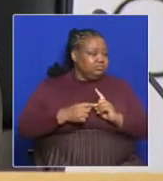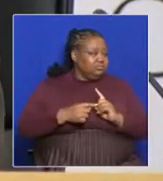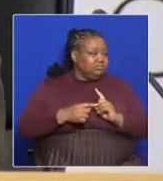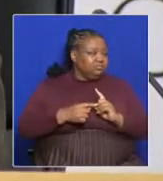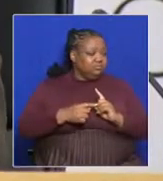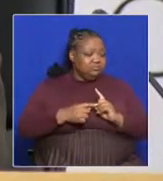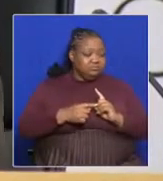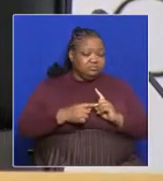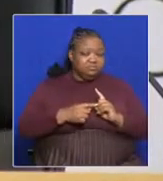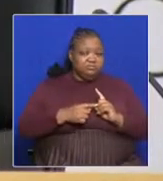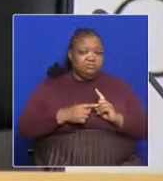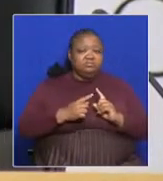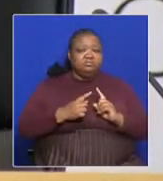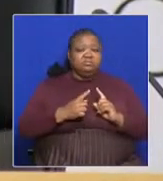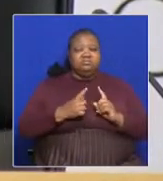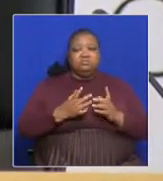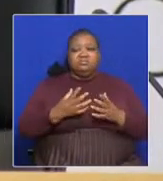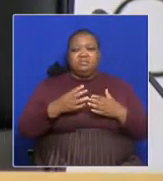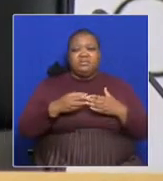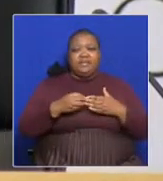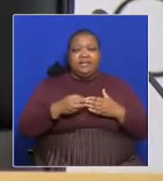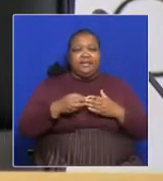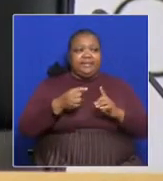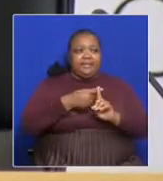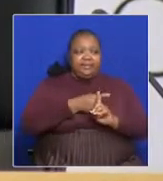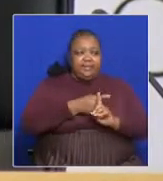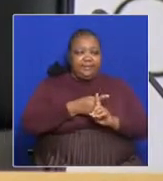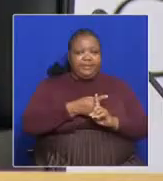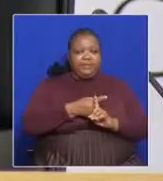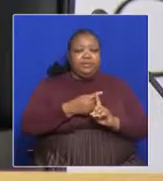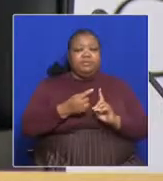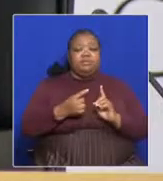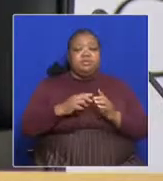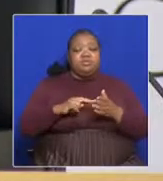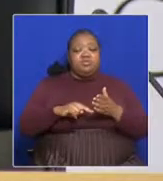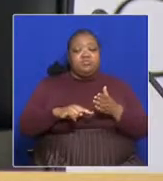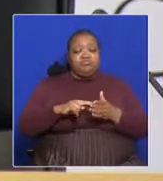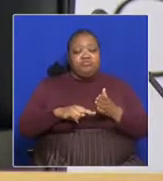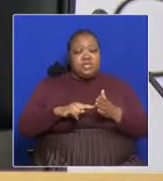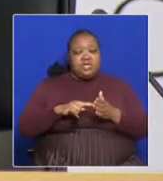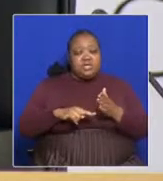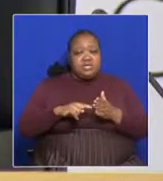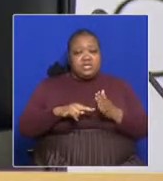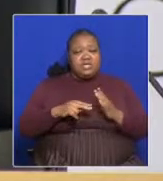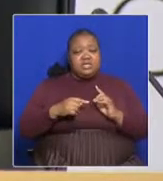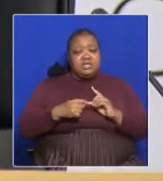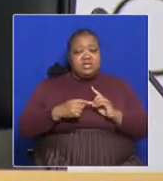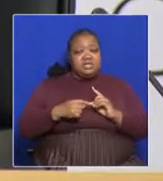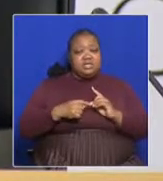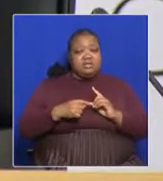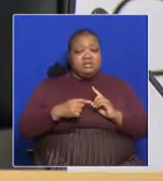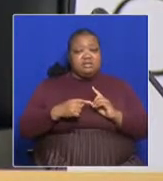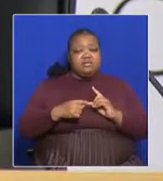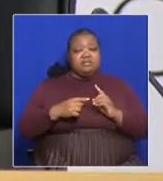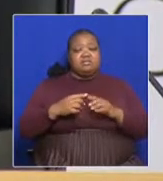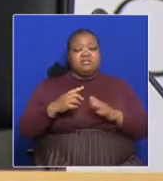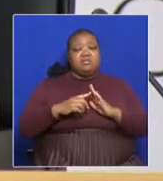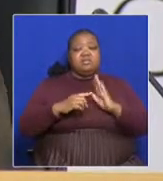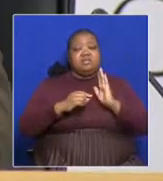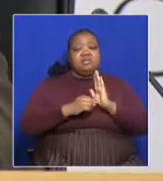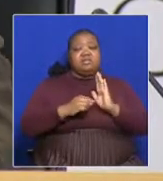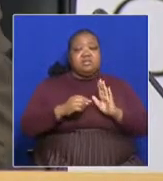misled somehow, but if you read this, you can see he clearly is talking of the date of the seizure of those drugs. May